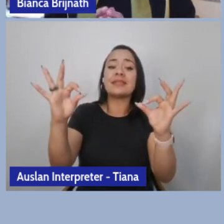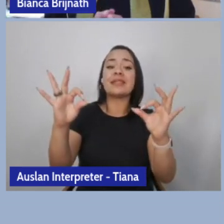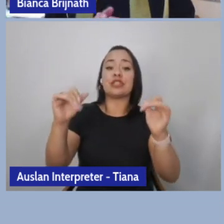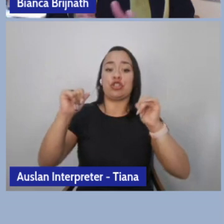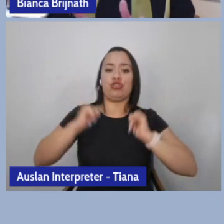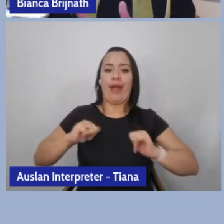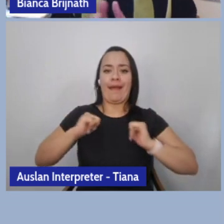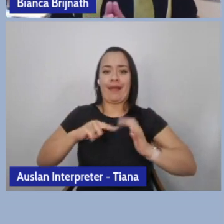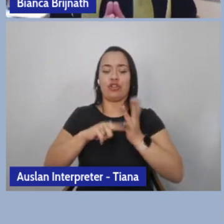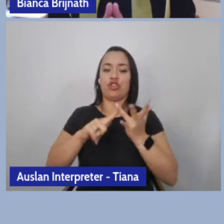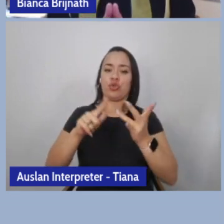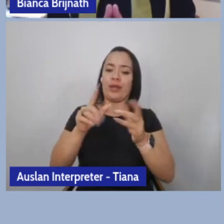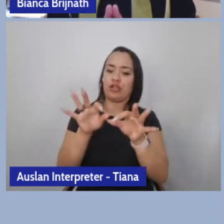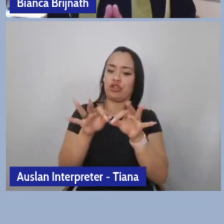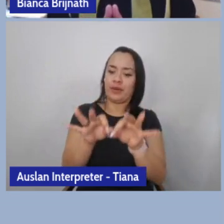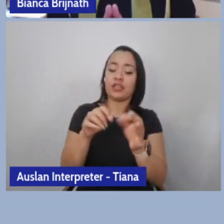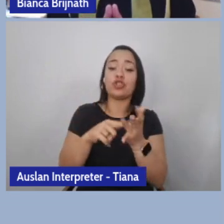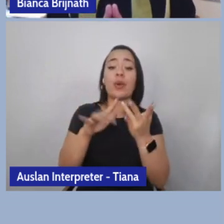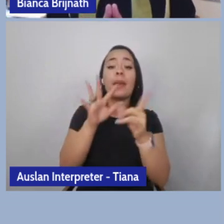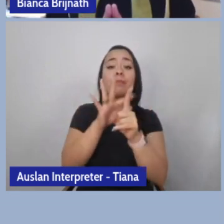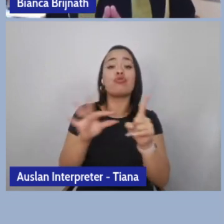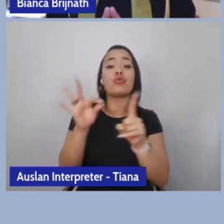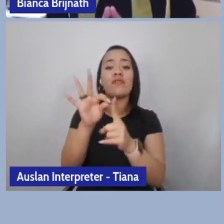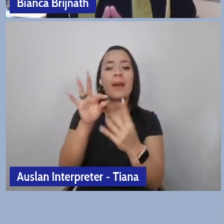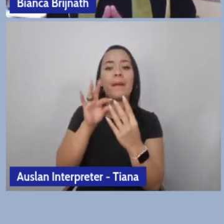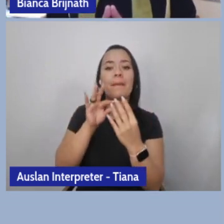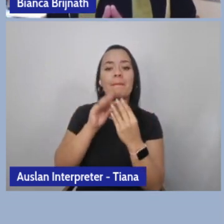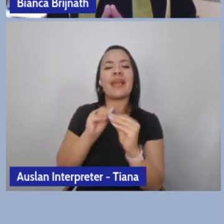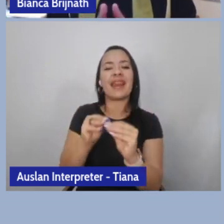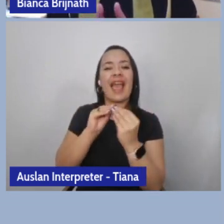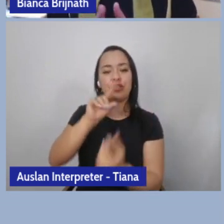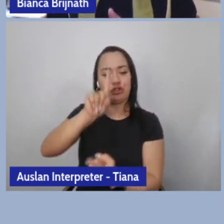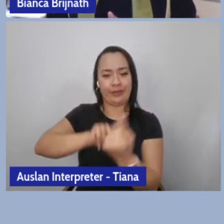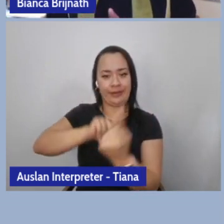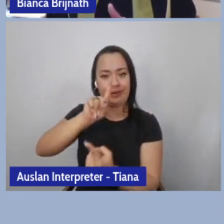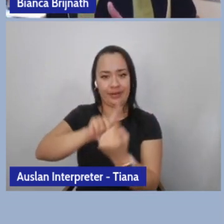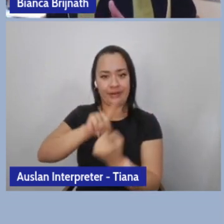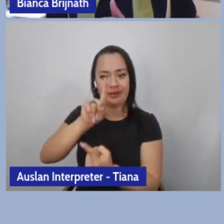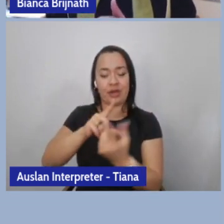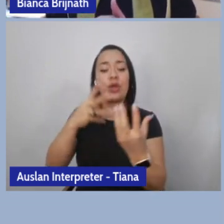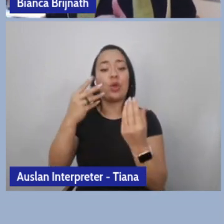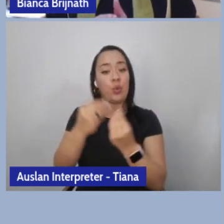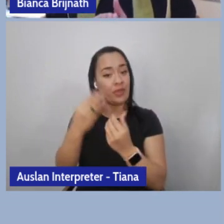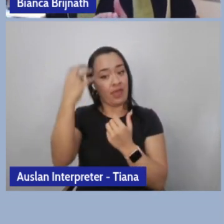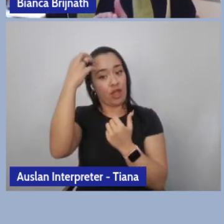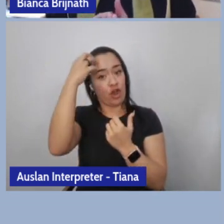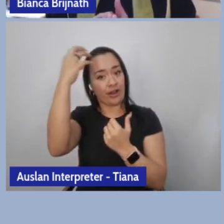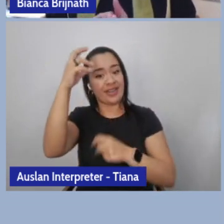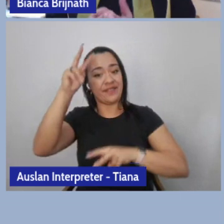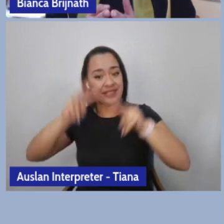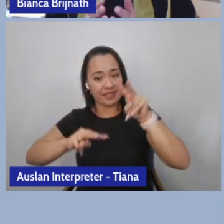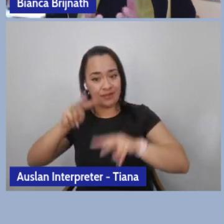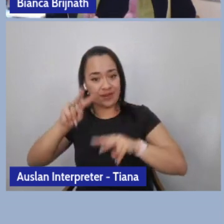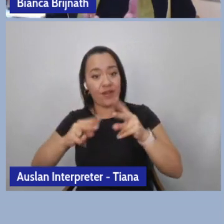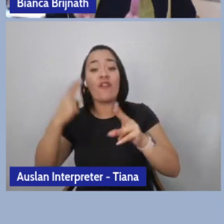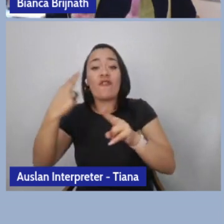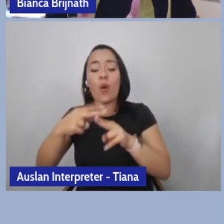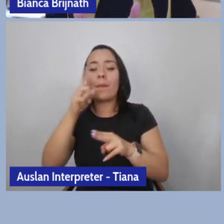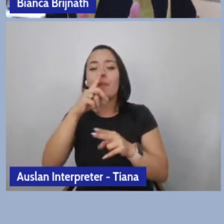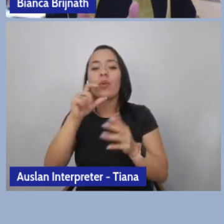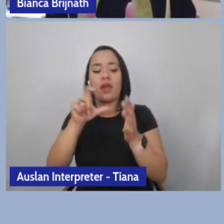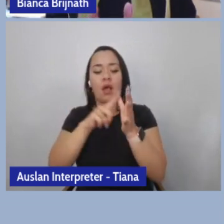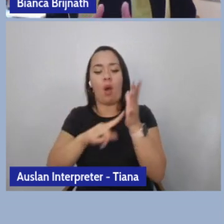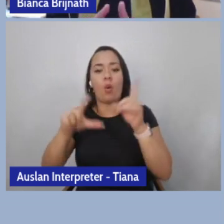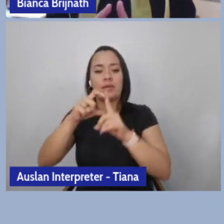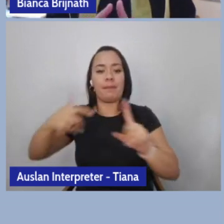improve this mediation of cognitive assessment for people from a CALD background. That is basically to help promote more